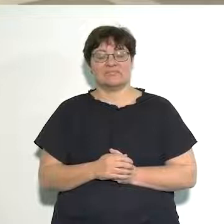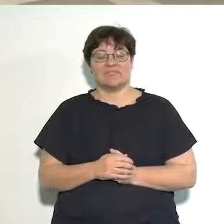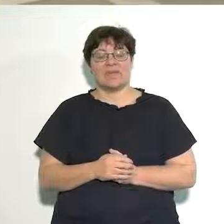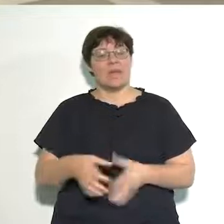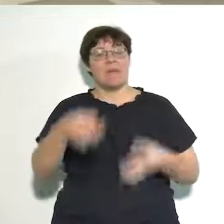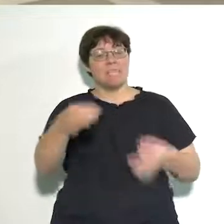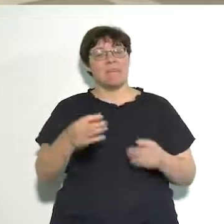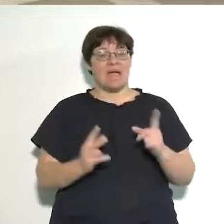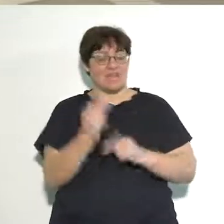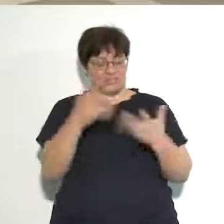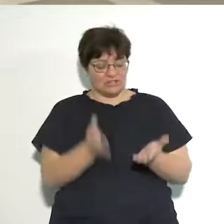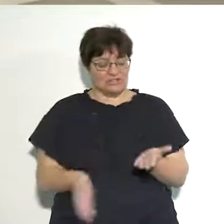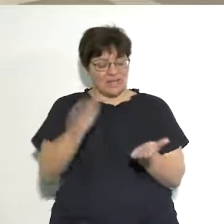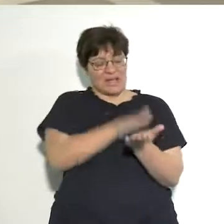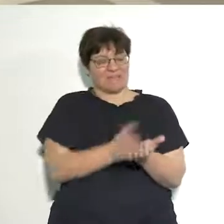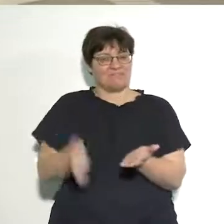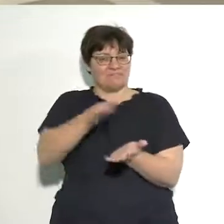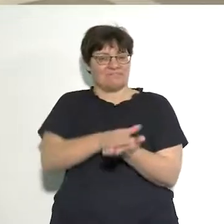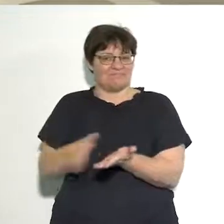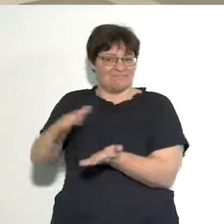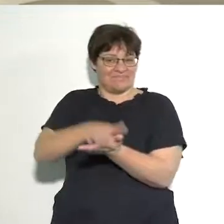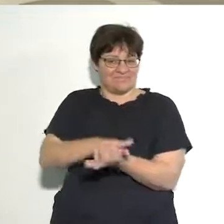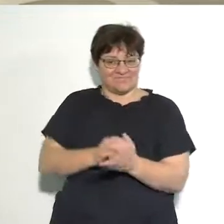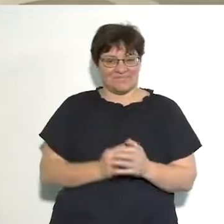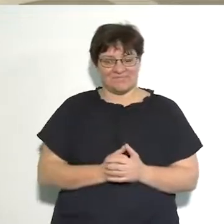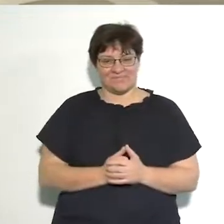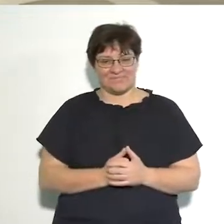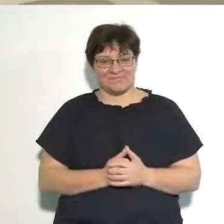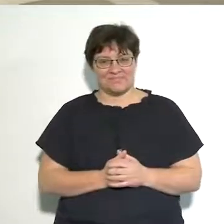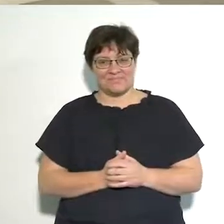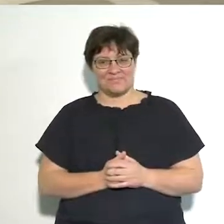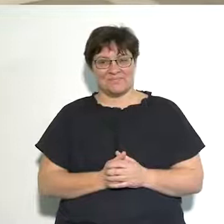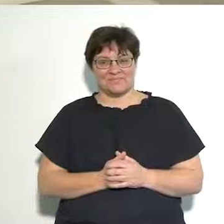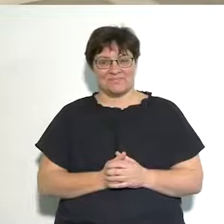and use a piece of paper to cover the front.